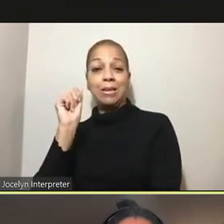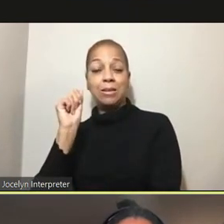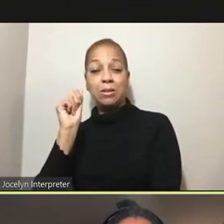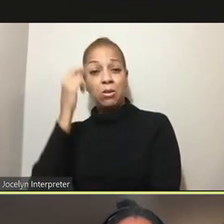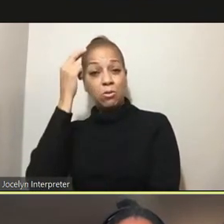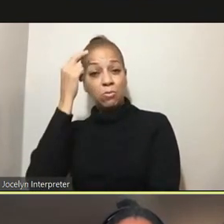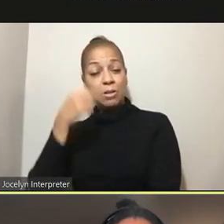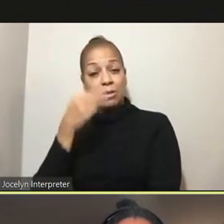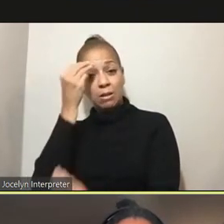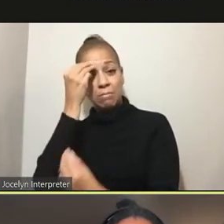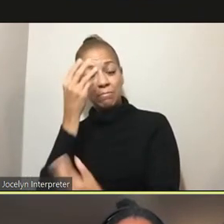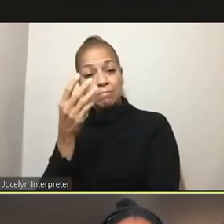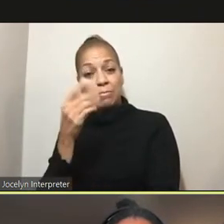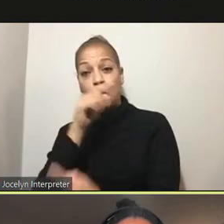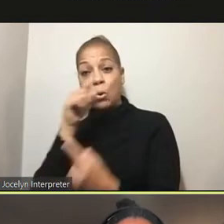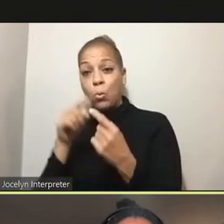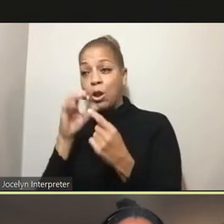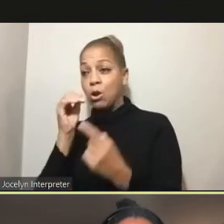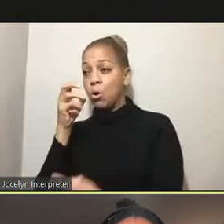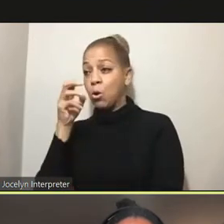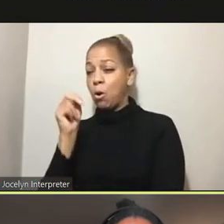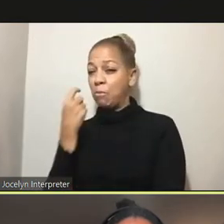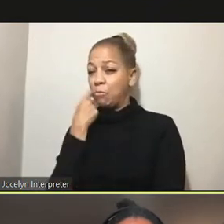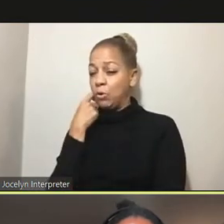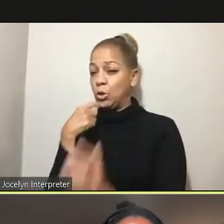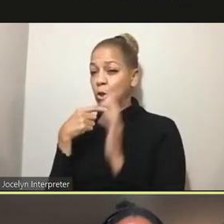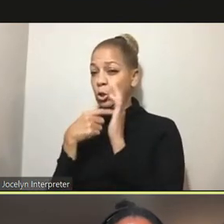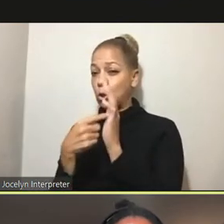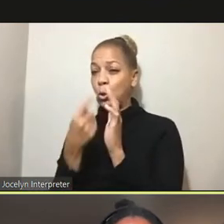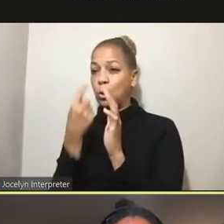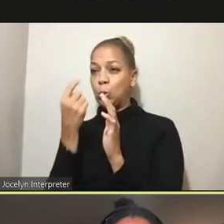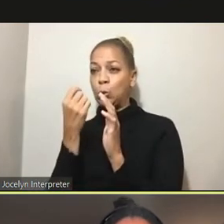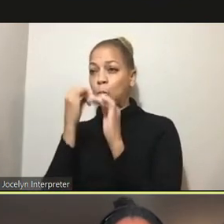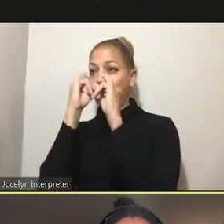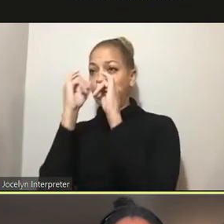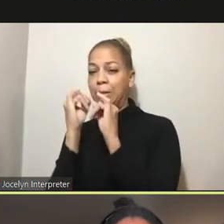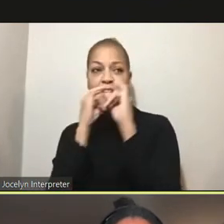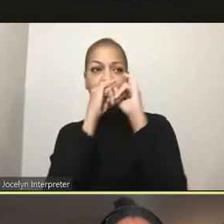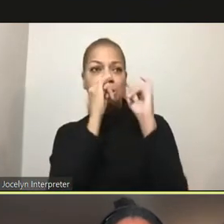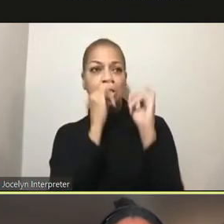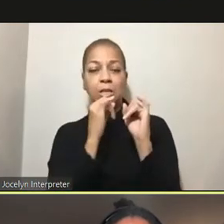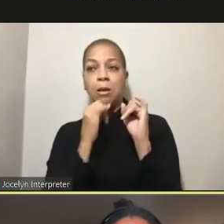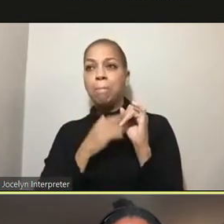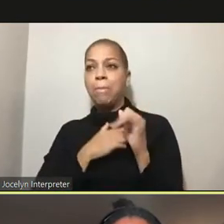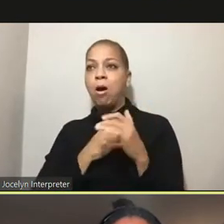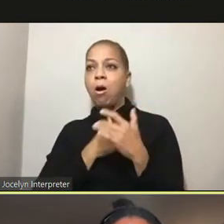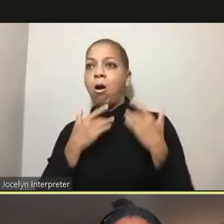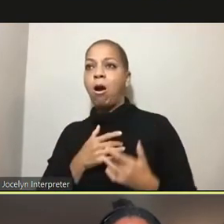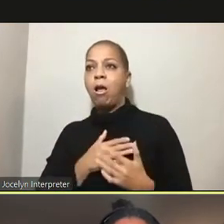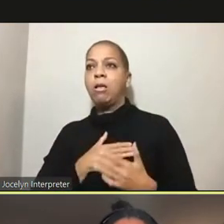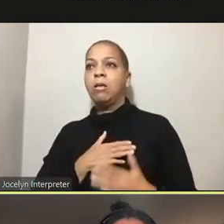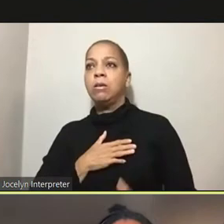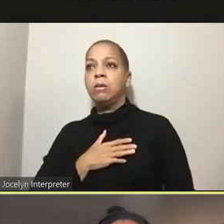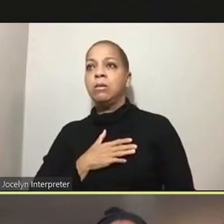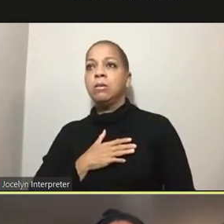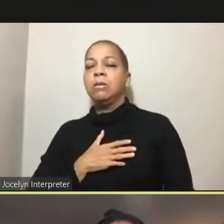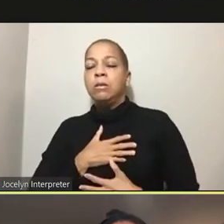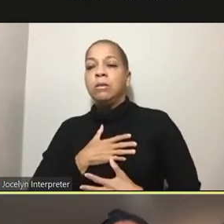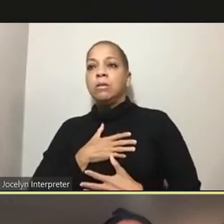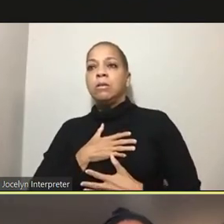when Carmen just showed those two images, my heart is beating fast and it literally took my breath away,